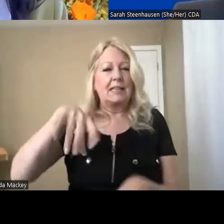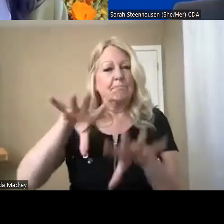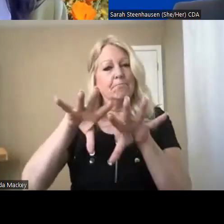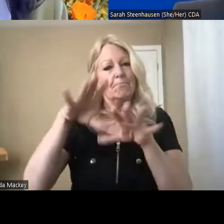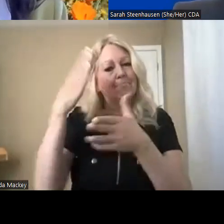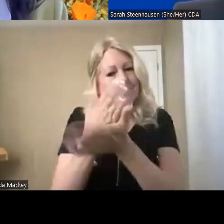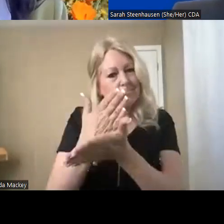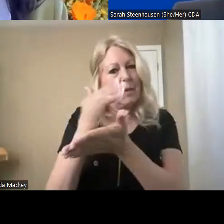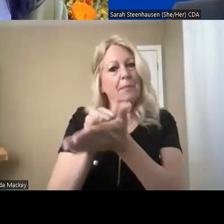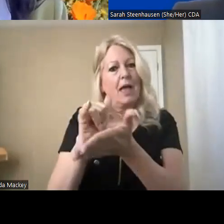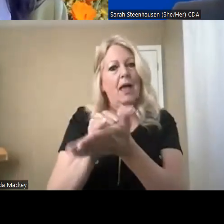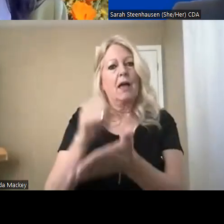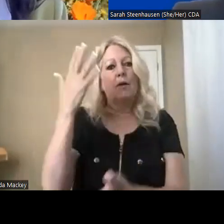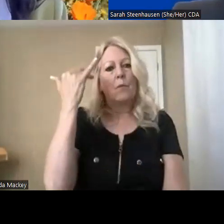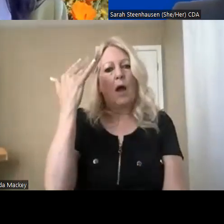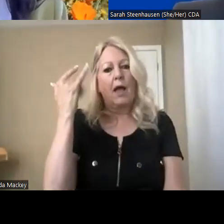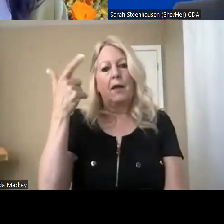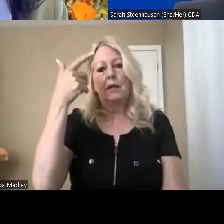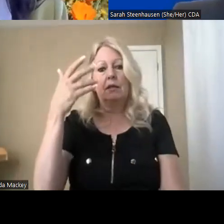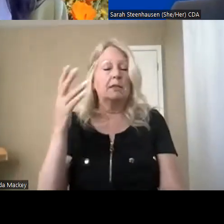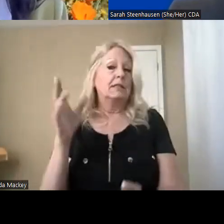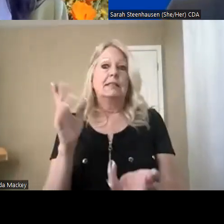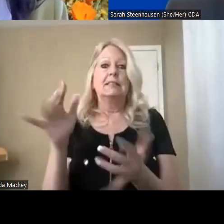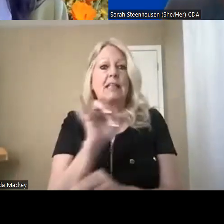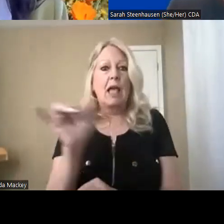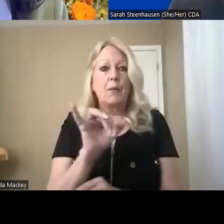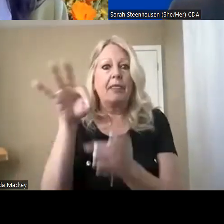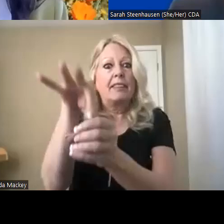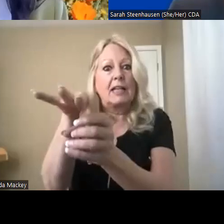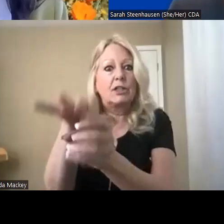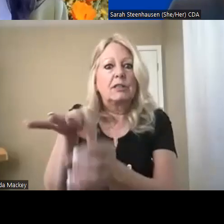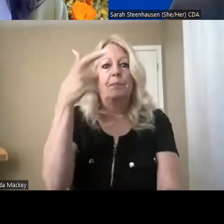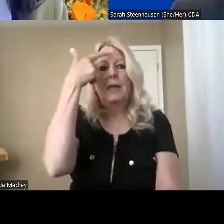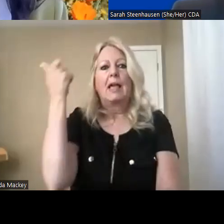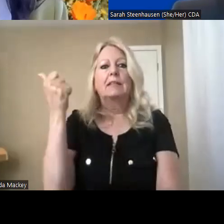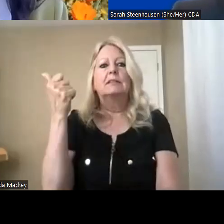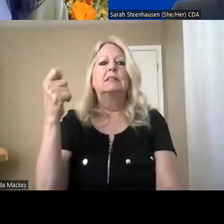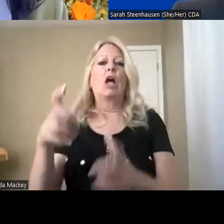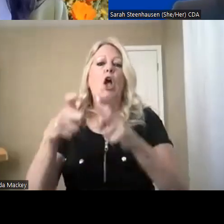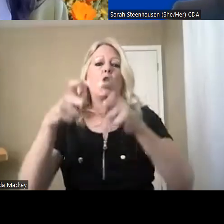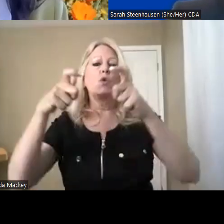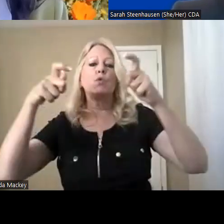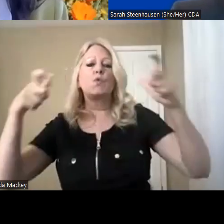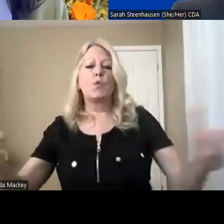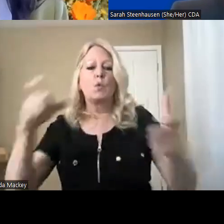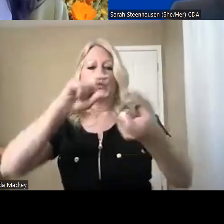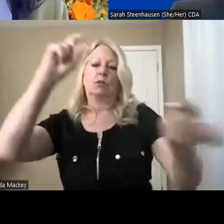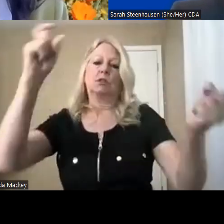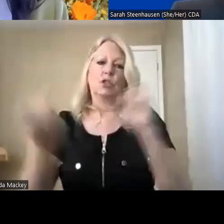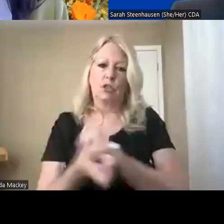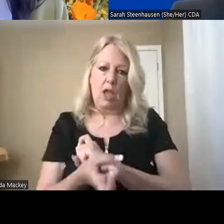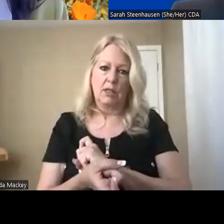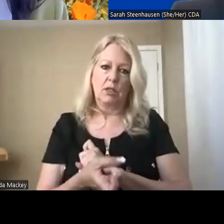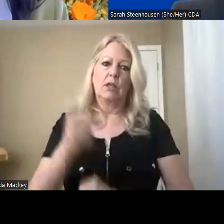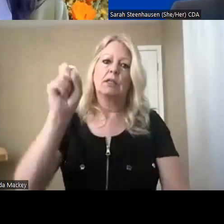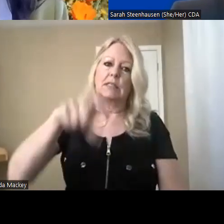know, part of the reason why in the upcoming election that people are so unhappy with the two candidates, because this is going to be business as usual or something going to really change. And so I think